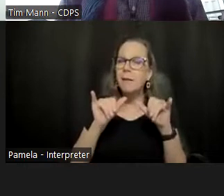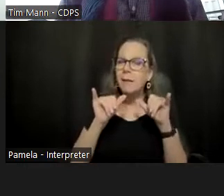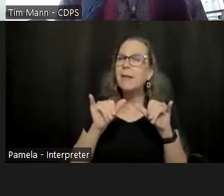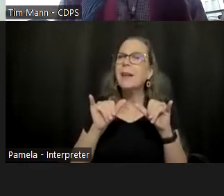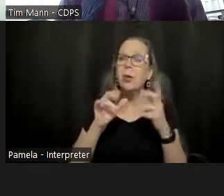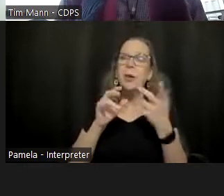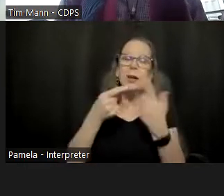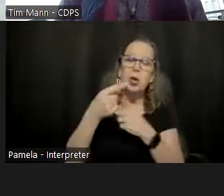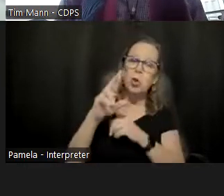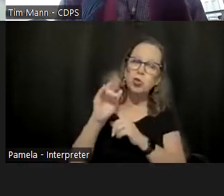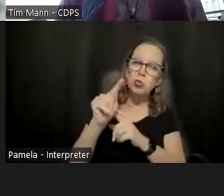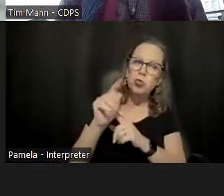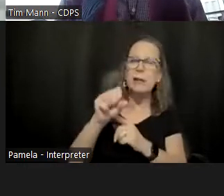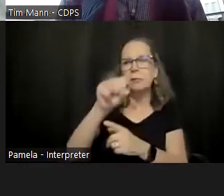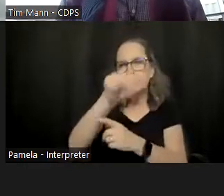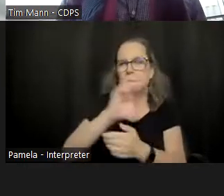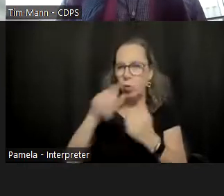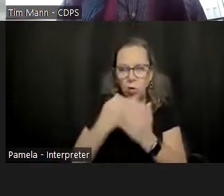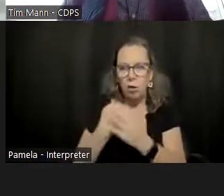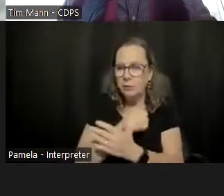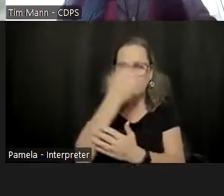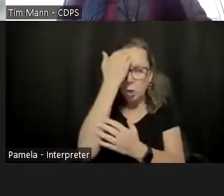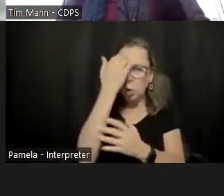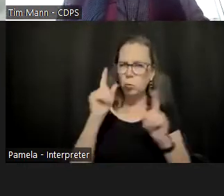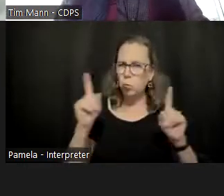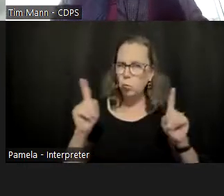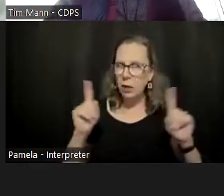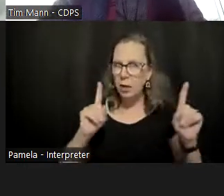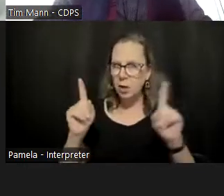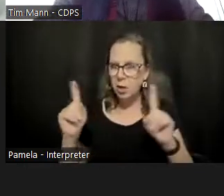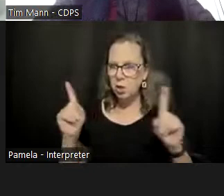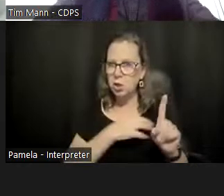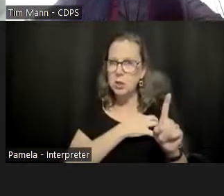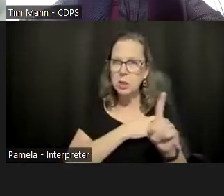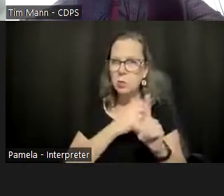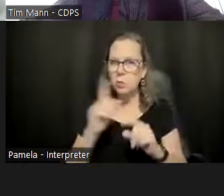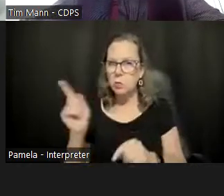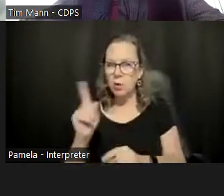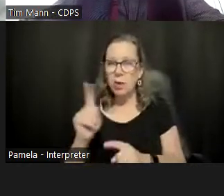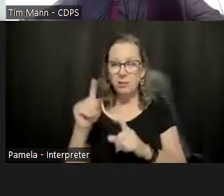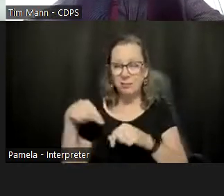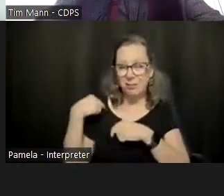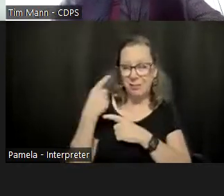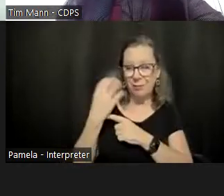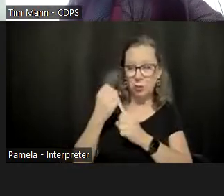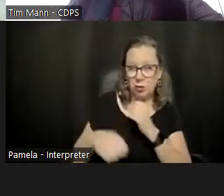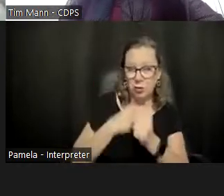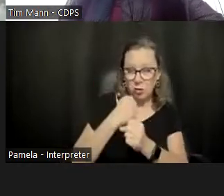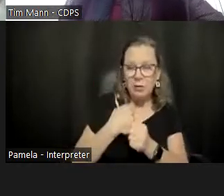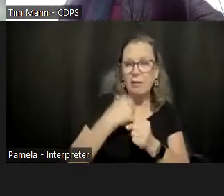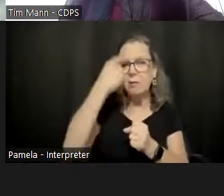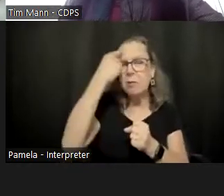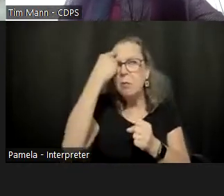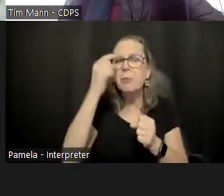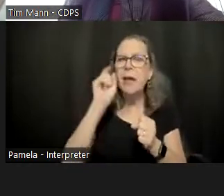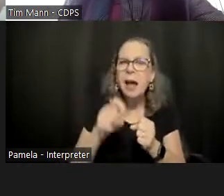grants, right? We all know grants, and where are those grants at? And I, for the last couple of years, have always thought we have to find the